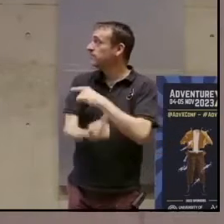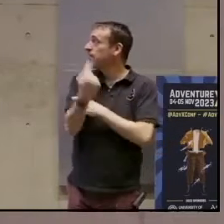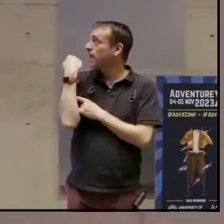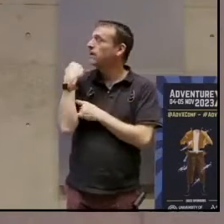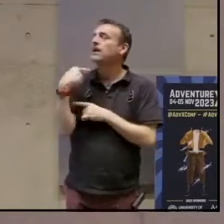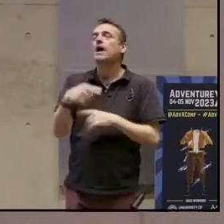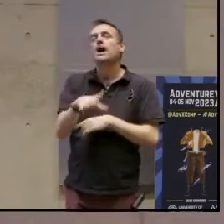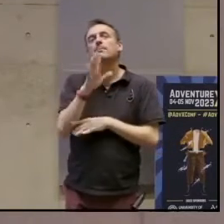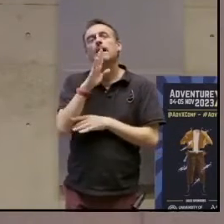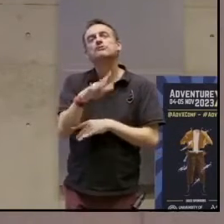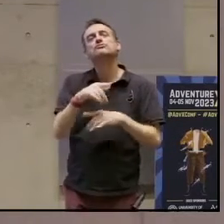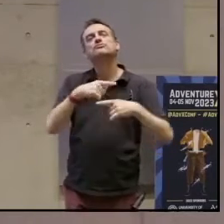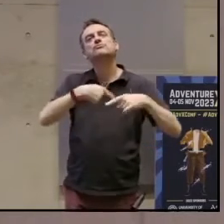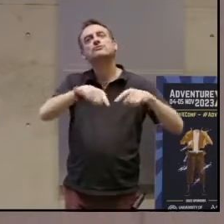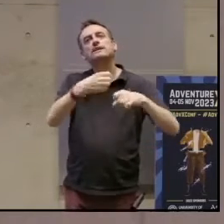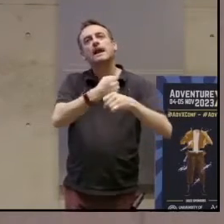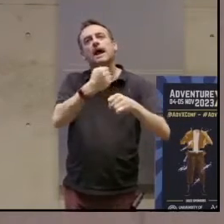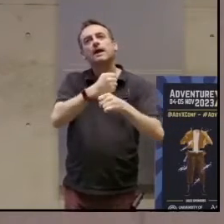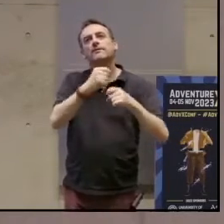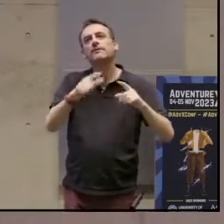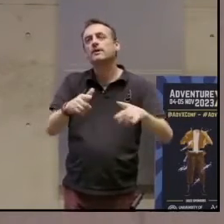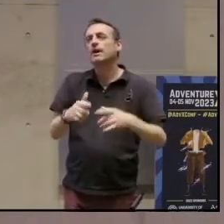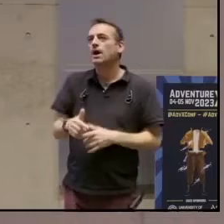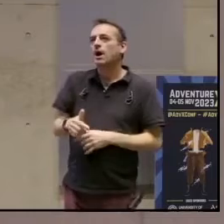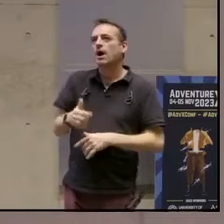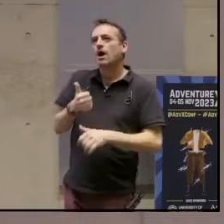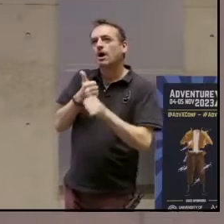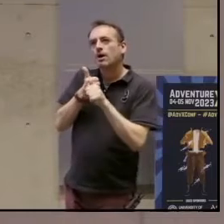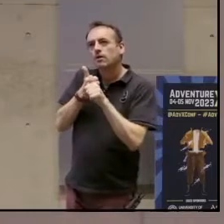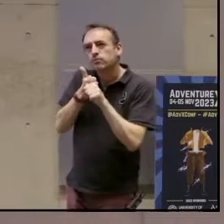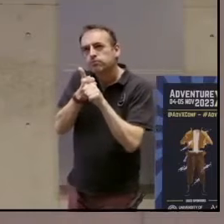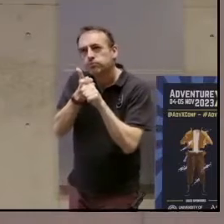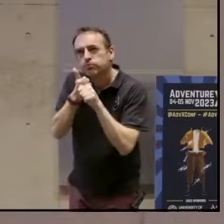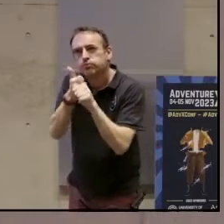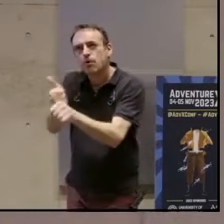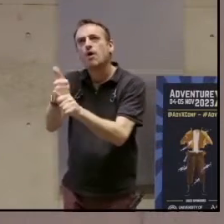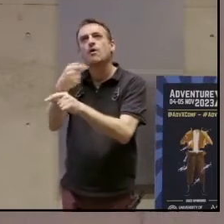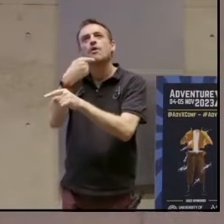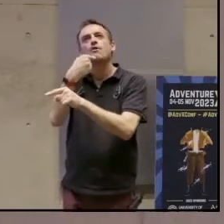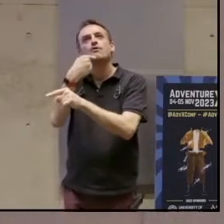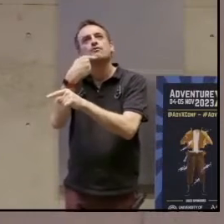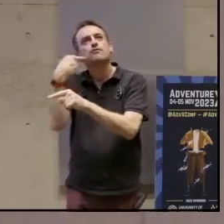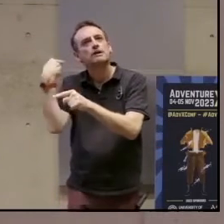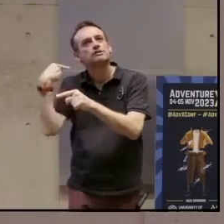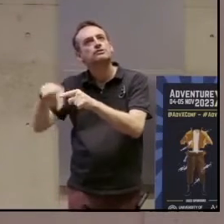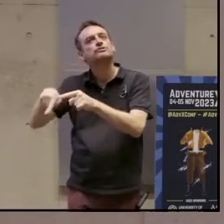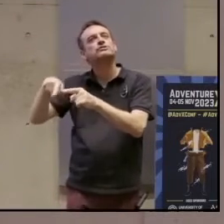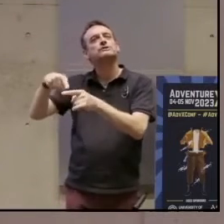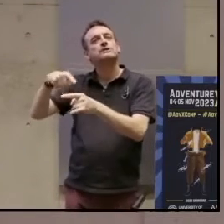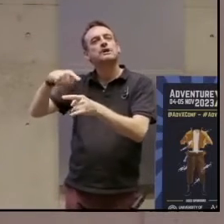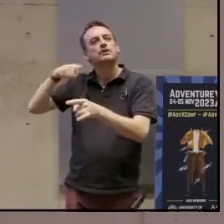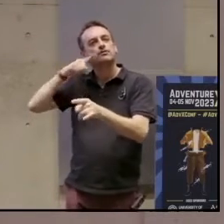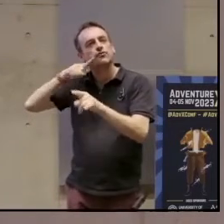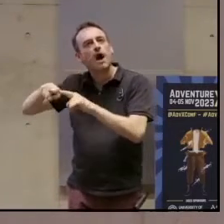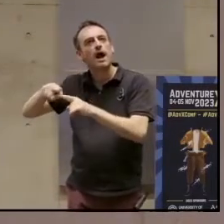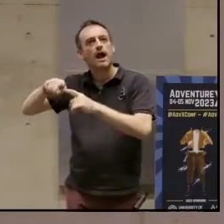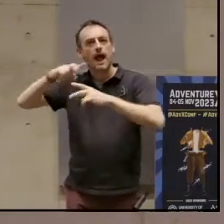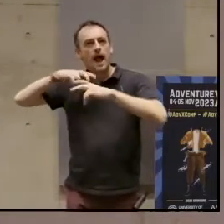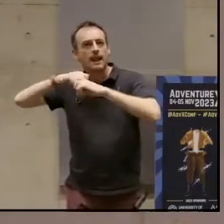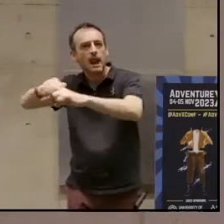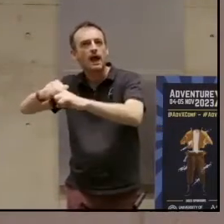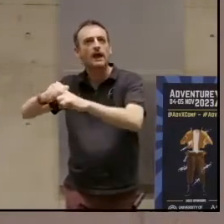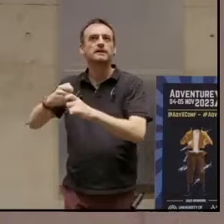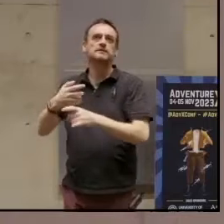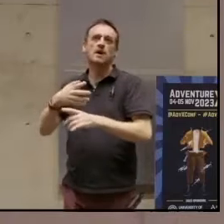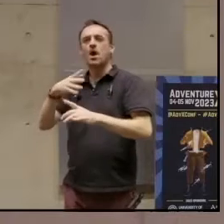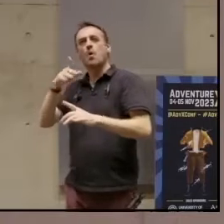Belgium. That is a pro-abortion attempt to analyze institutionalized misogyny. We get it? Okay, we know where I am.